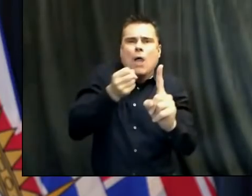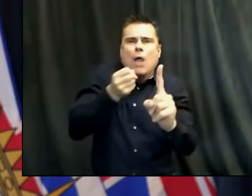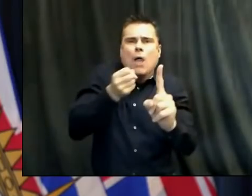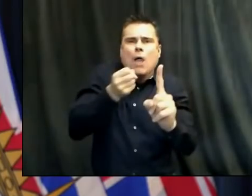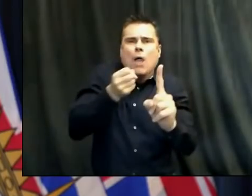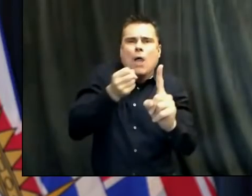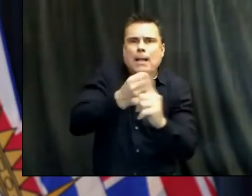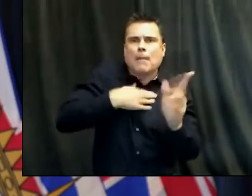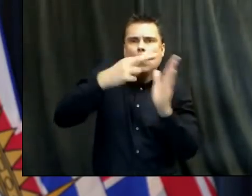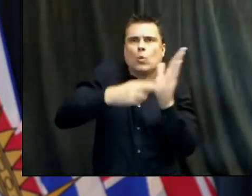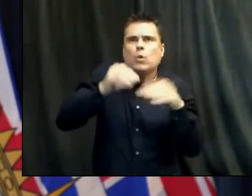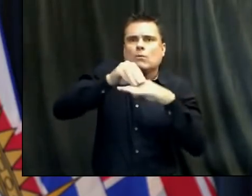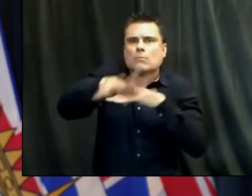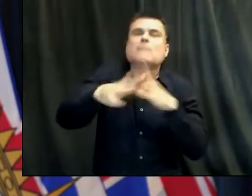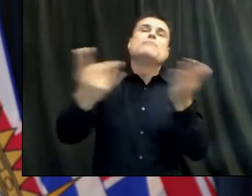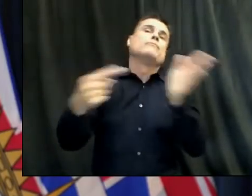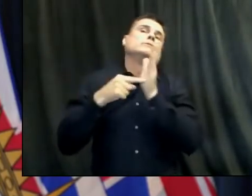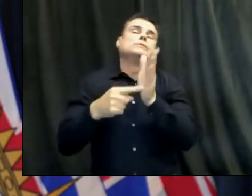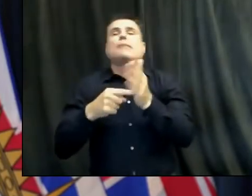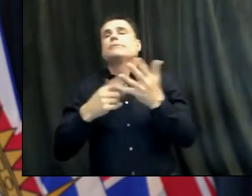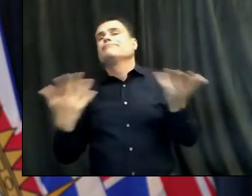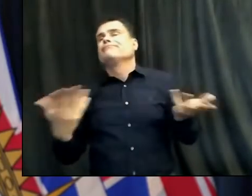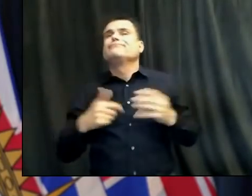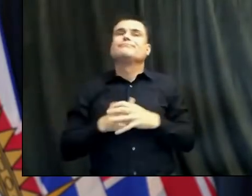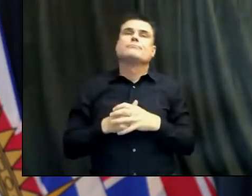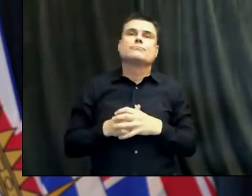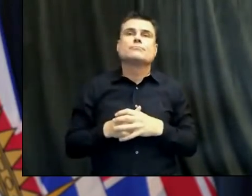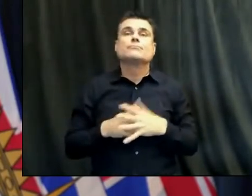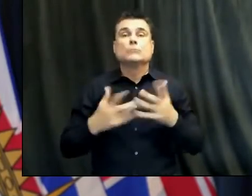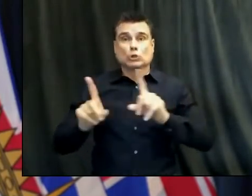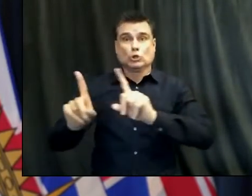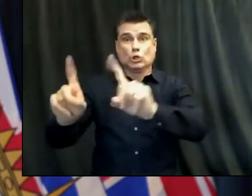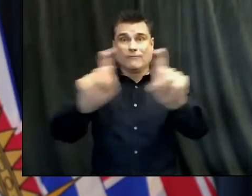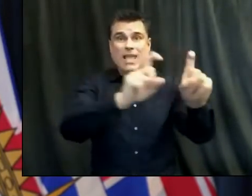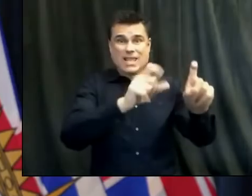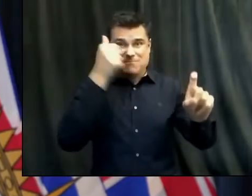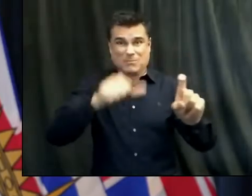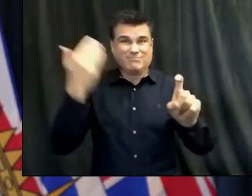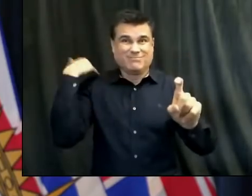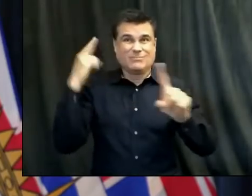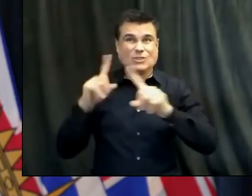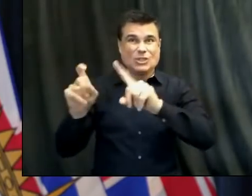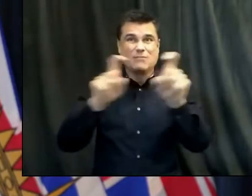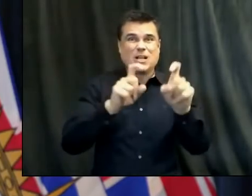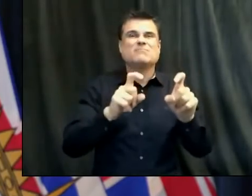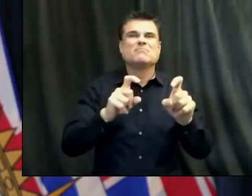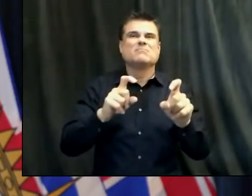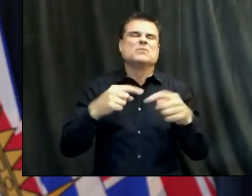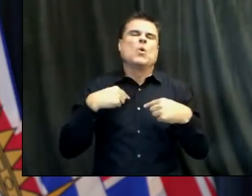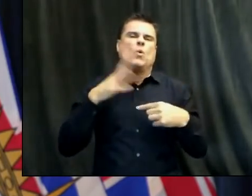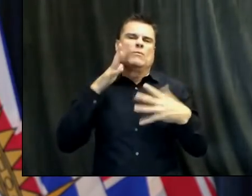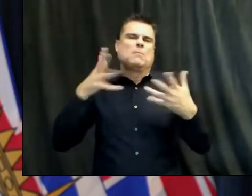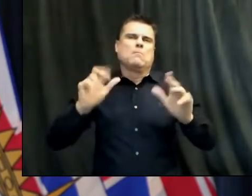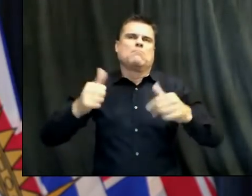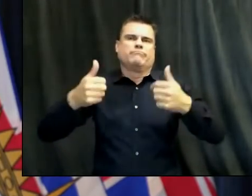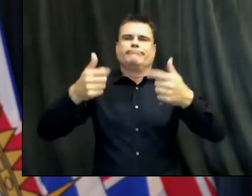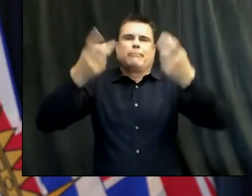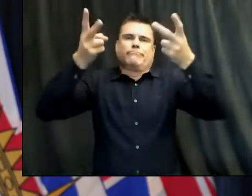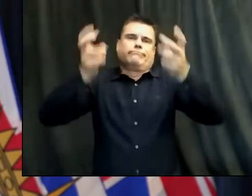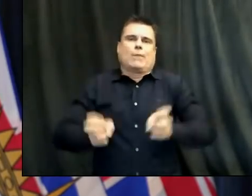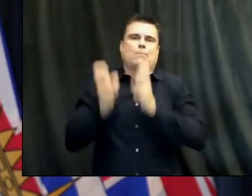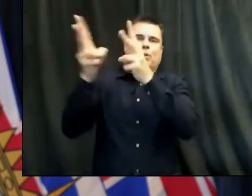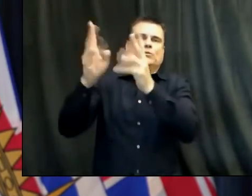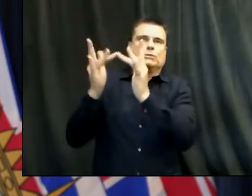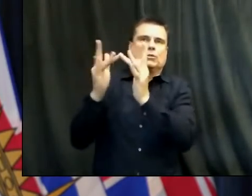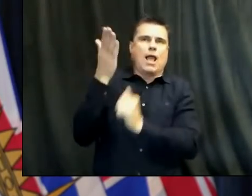that actually will be going up for people to look at some of that information themselves, and we're looking at how we can repeat that to get a better sense of